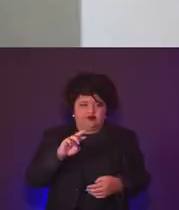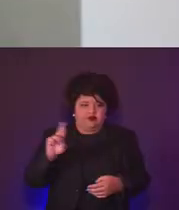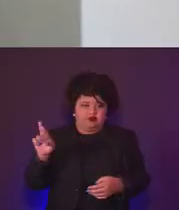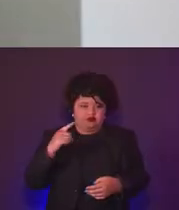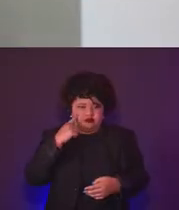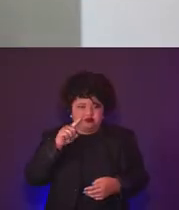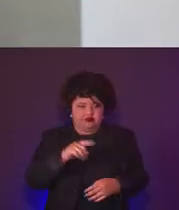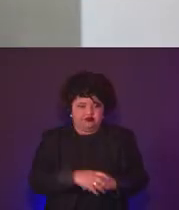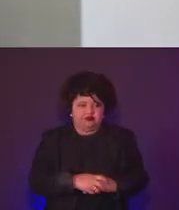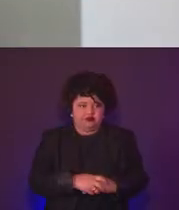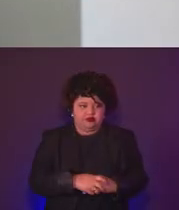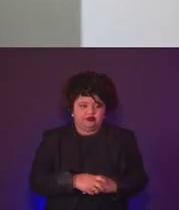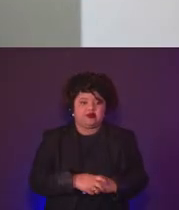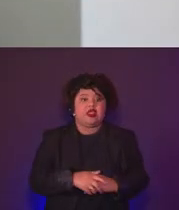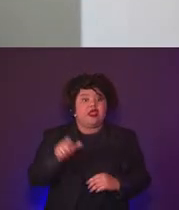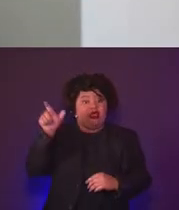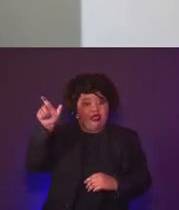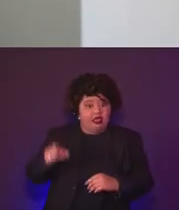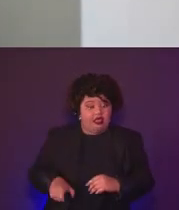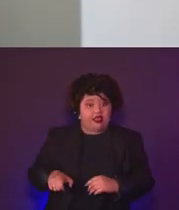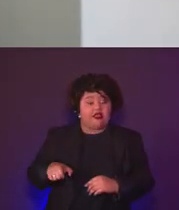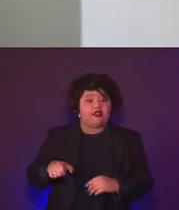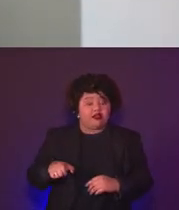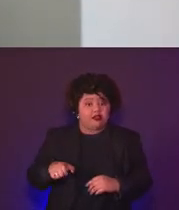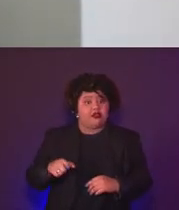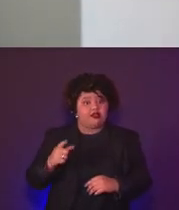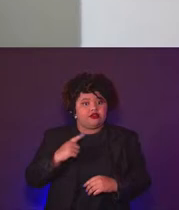He had that sense of humor. He had that, like,